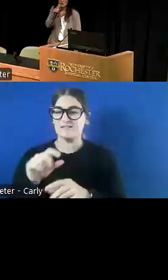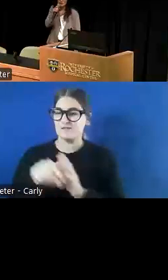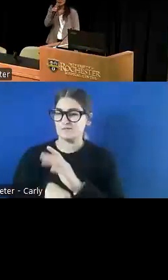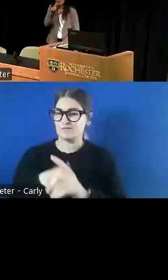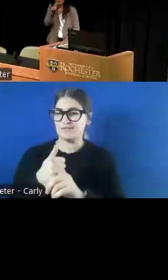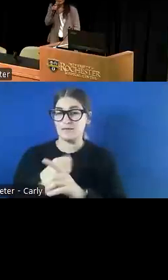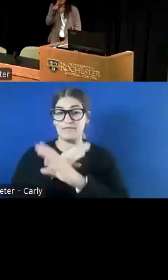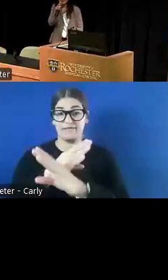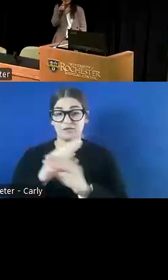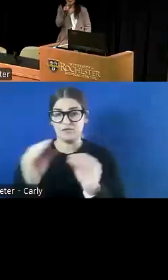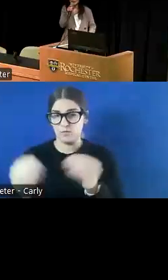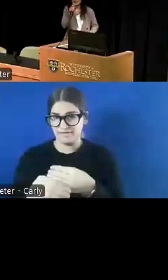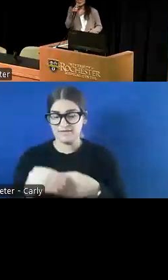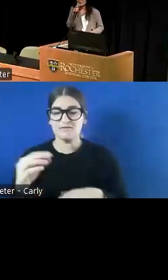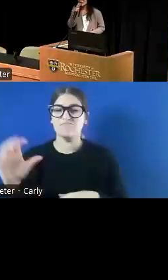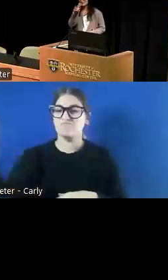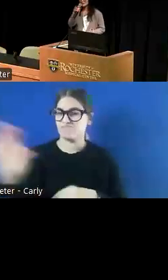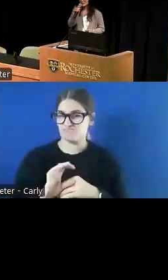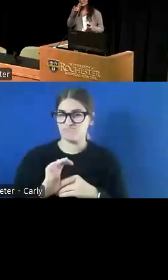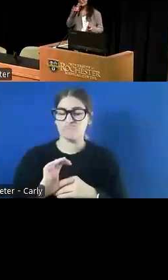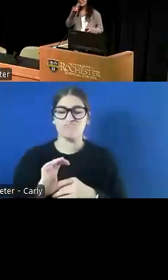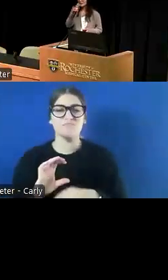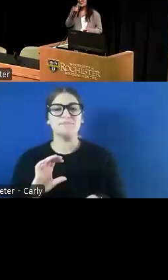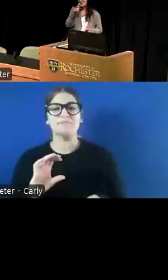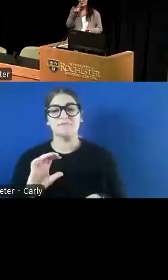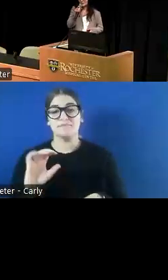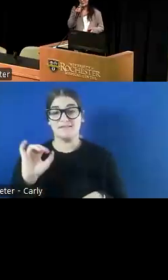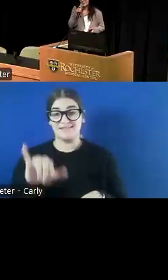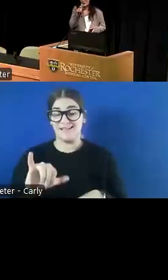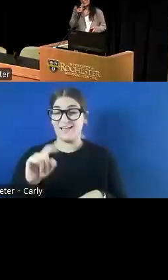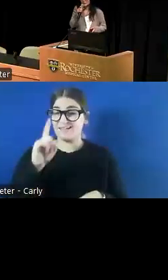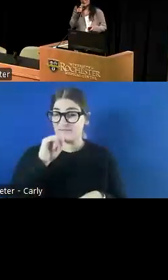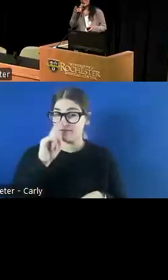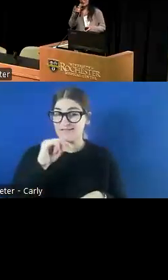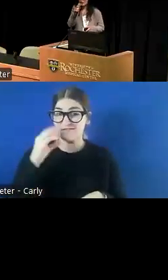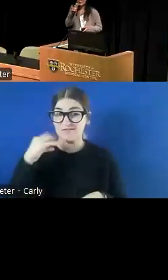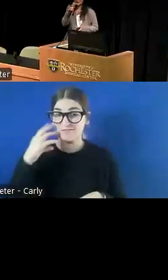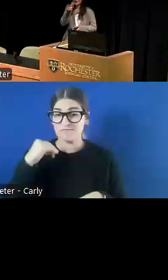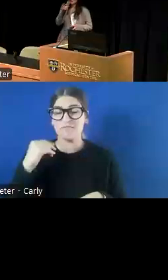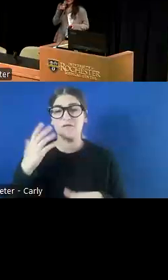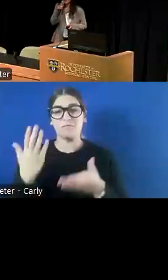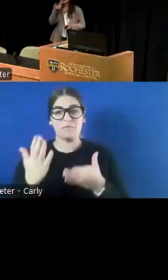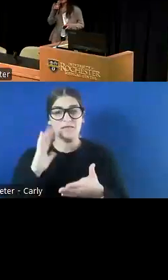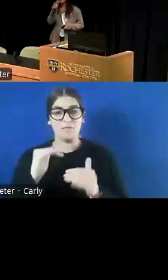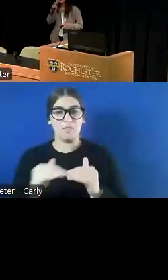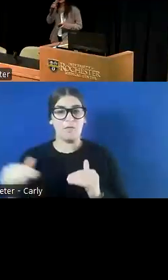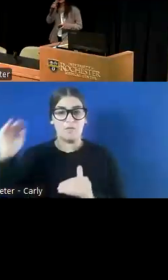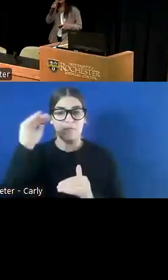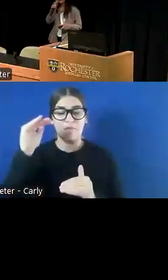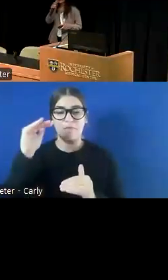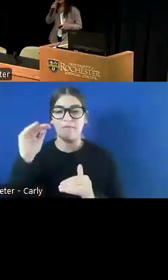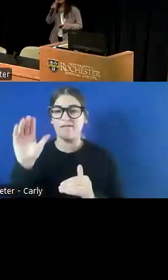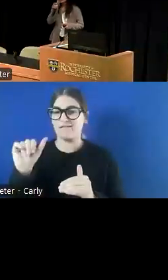to see if that experiential learning, the simulation component, would go above and beyond the Chaplain's Care